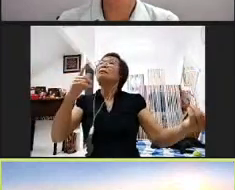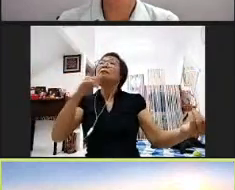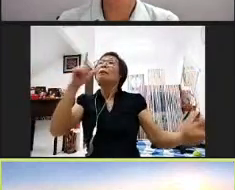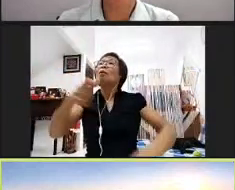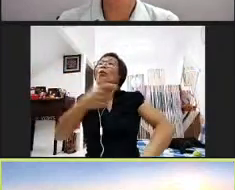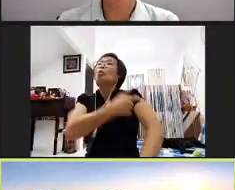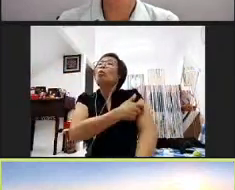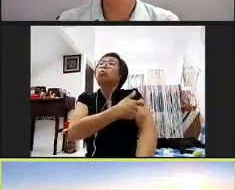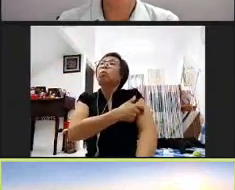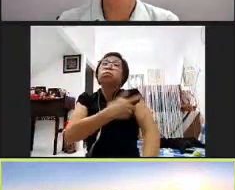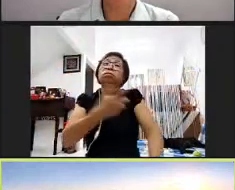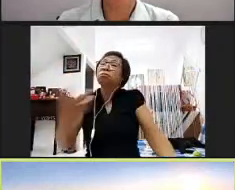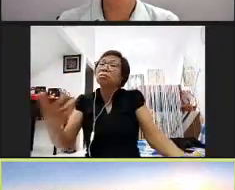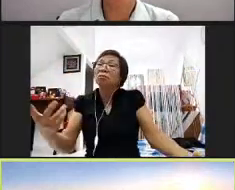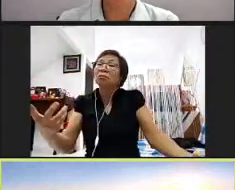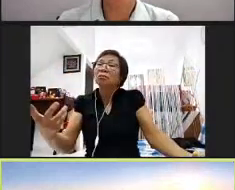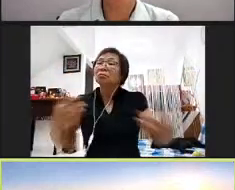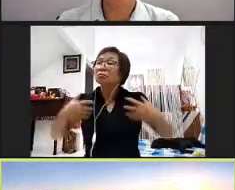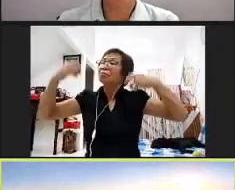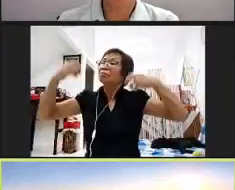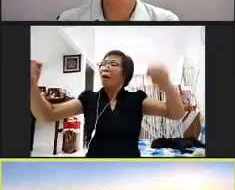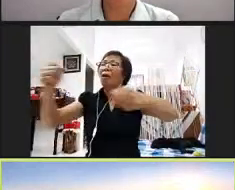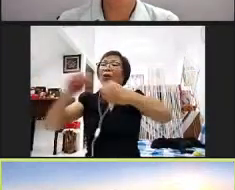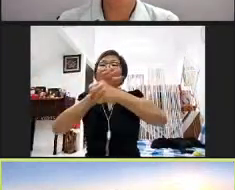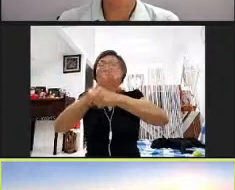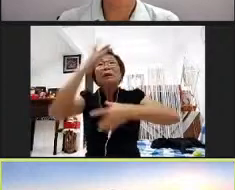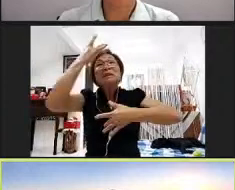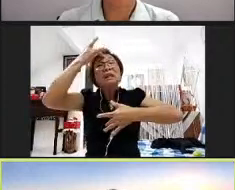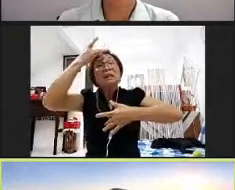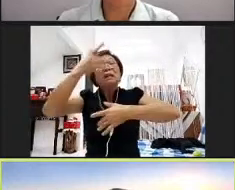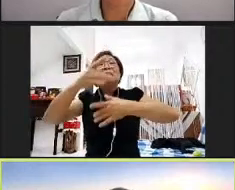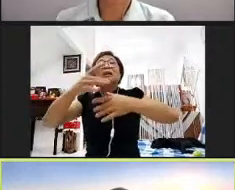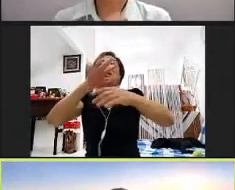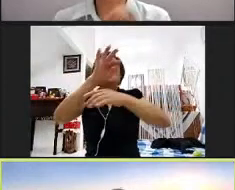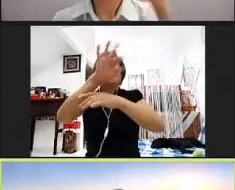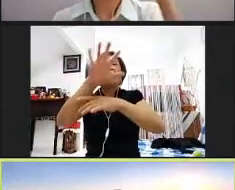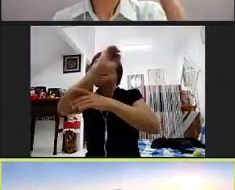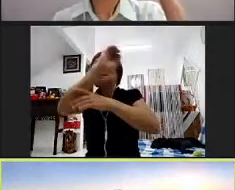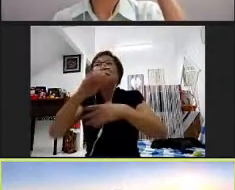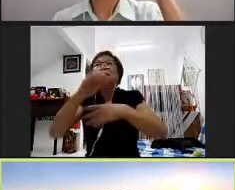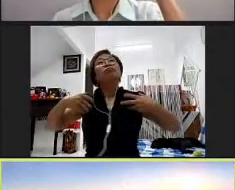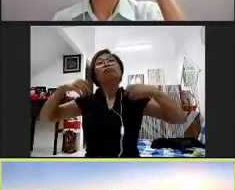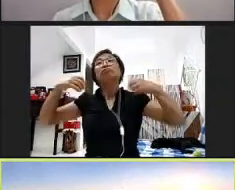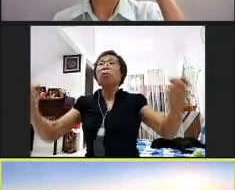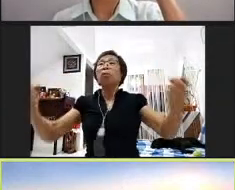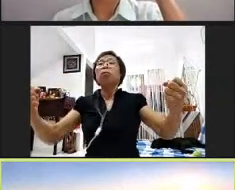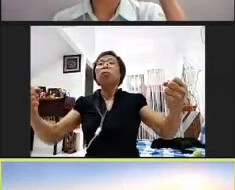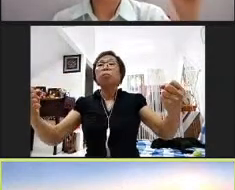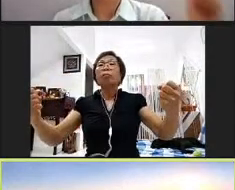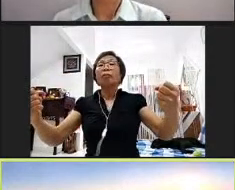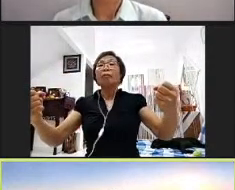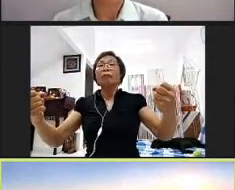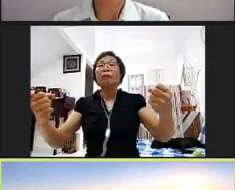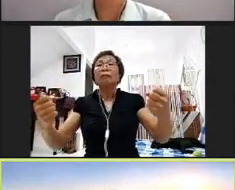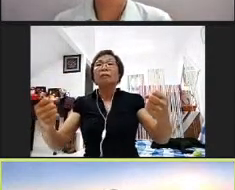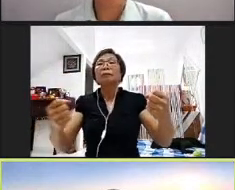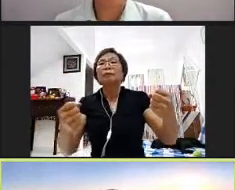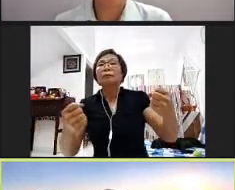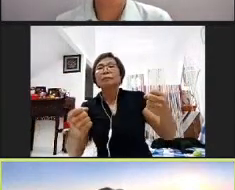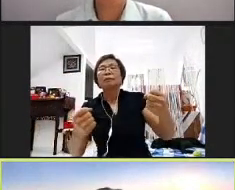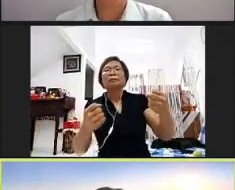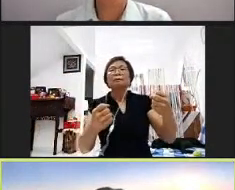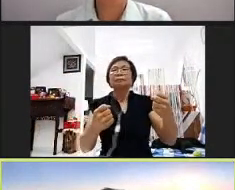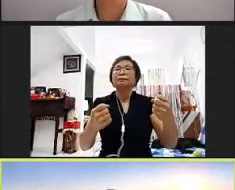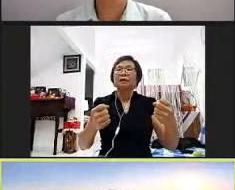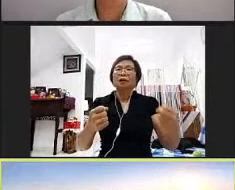So we will all recover from COVID infections, more than 95% of us. Okay, and we